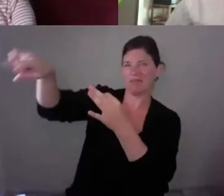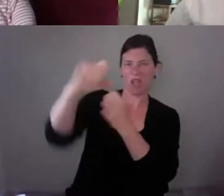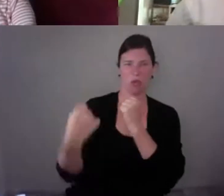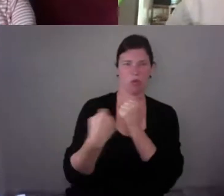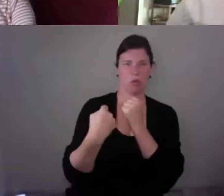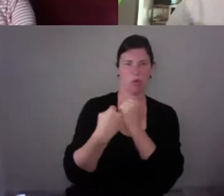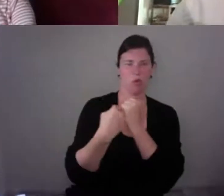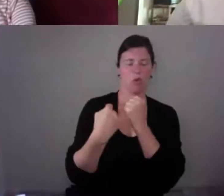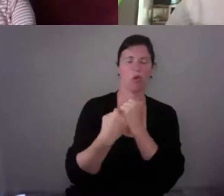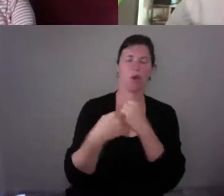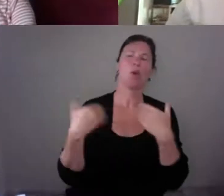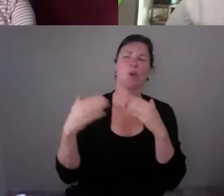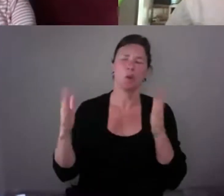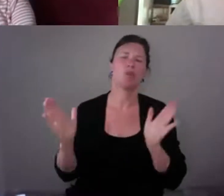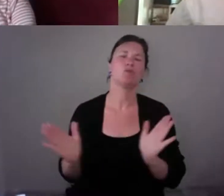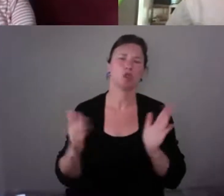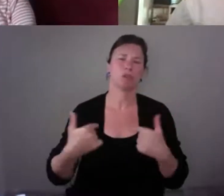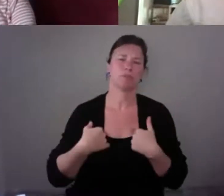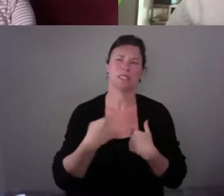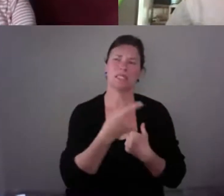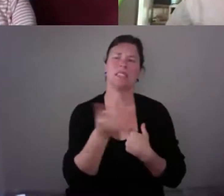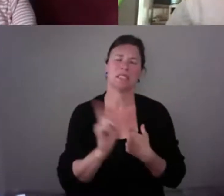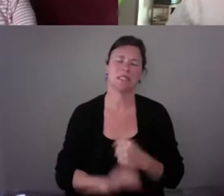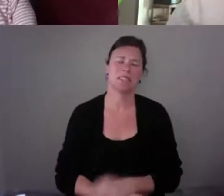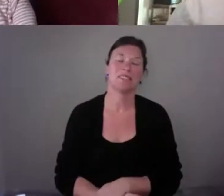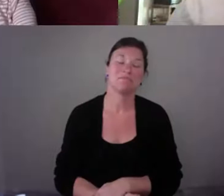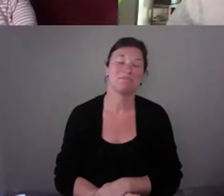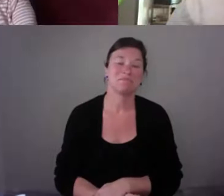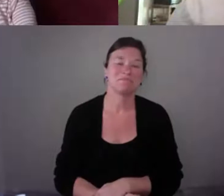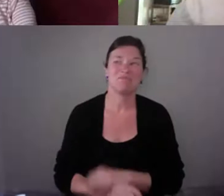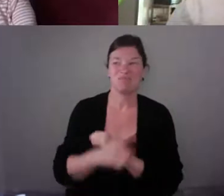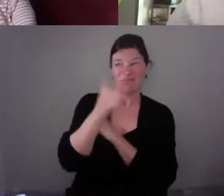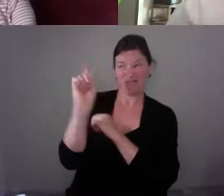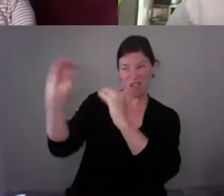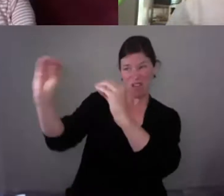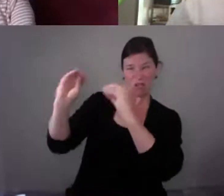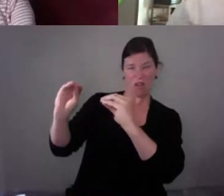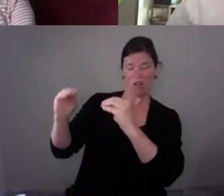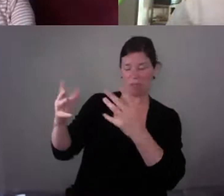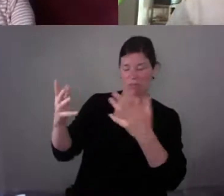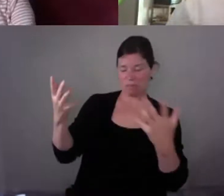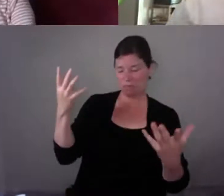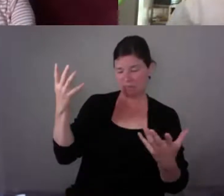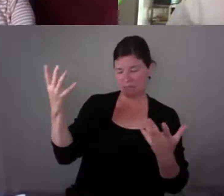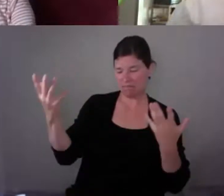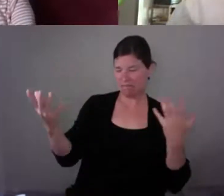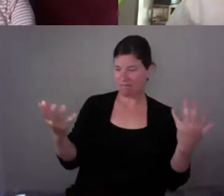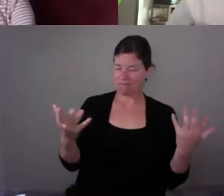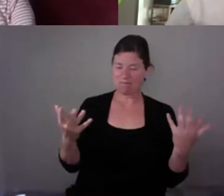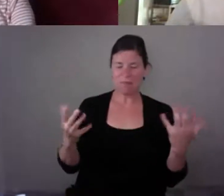that helped me and taught me how how how like to be a